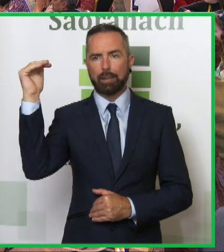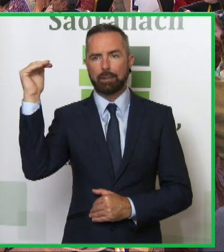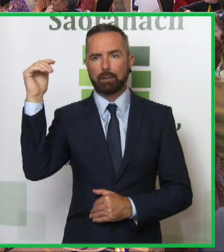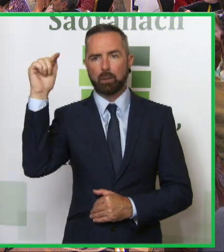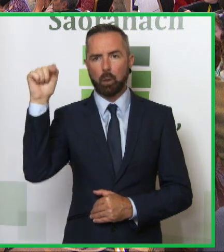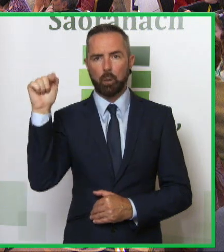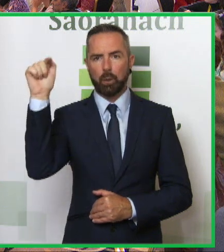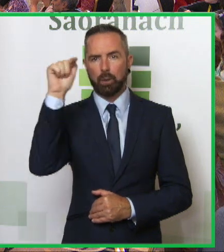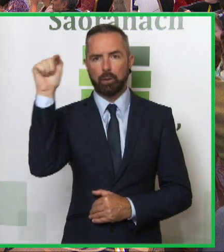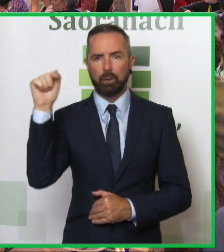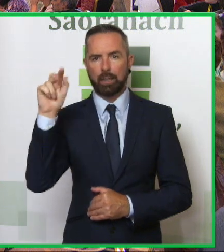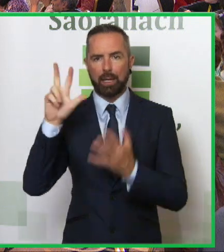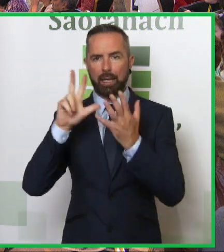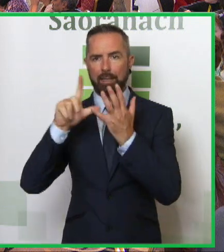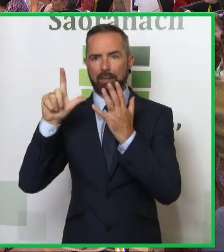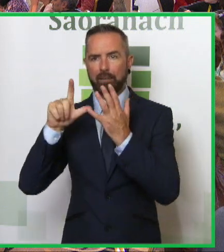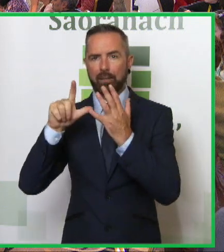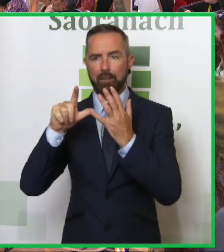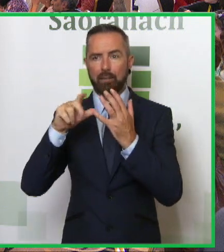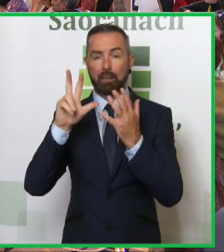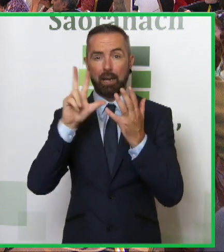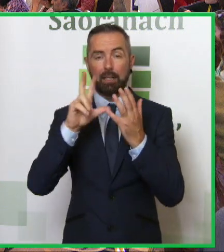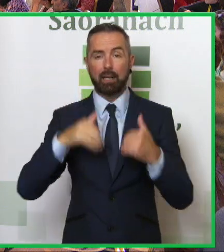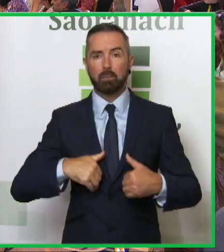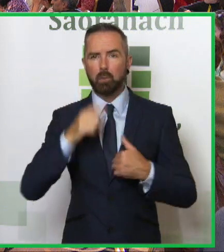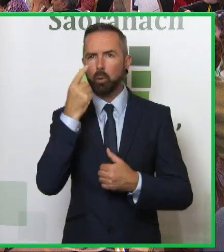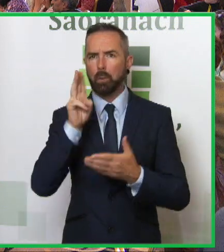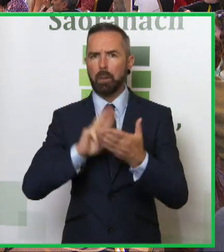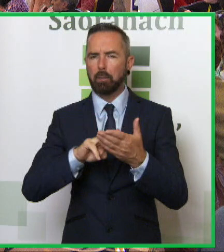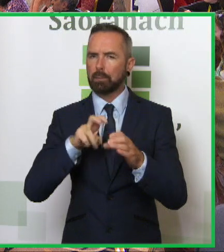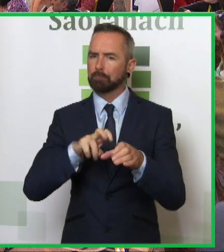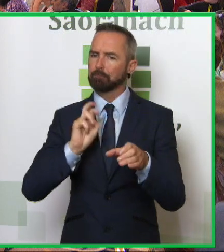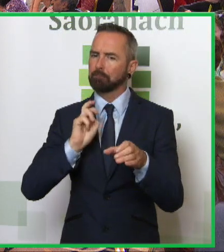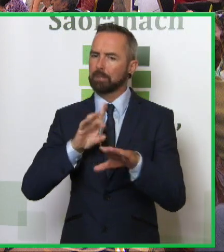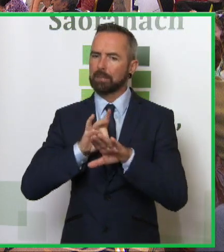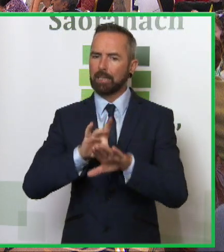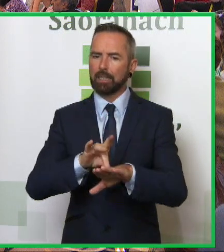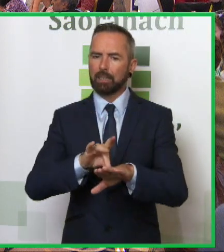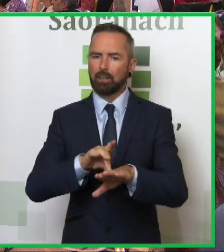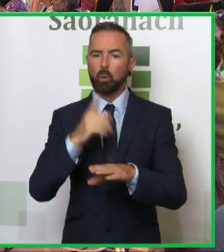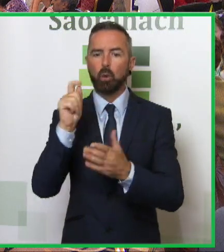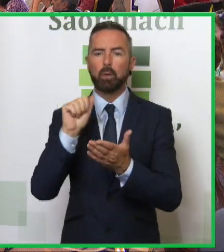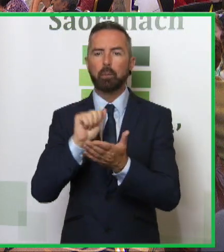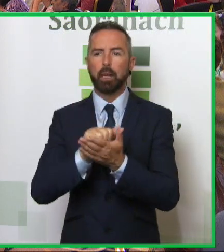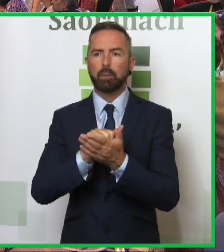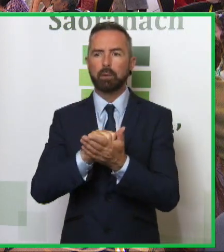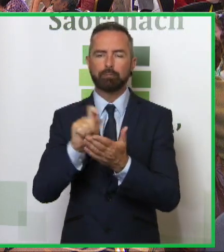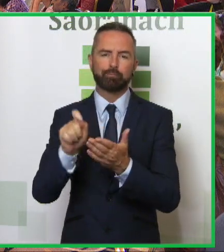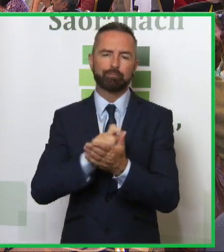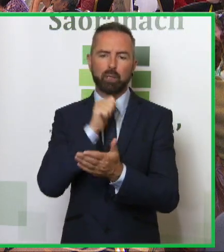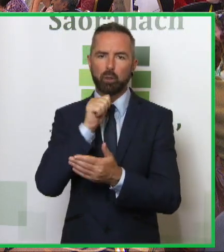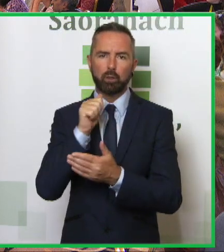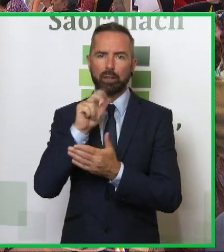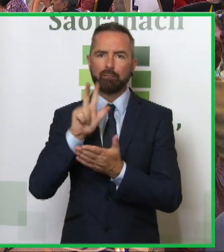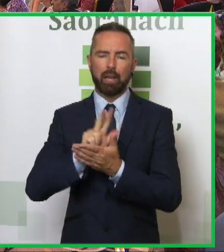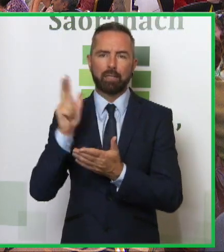87. We did have 88 this morning, but 1 member had to leave. We had 1 invalid paper, so we've a valid poll